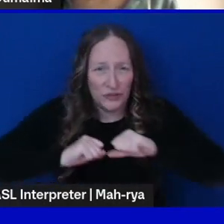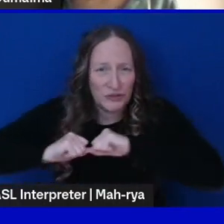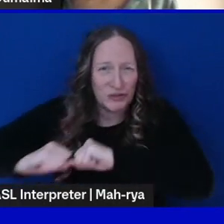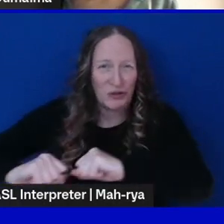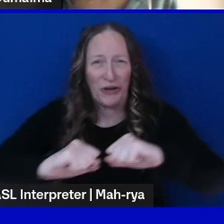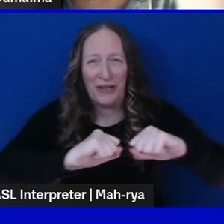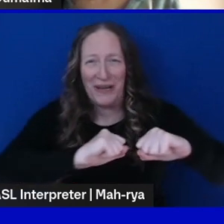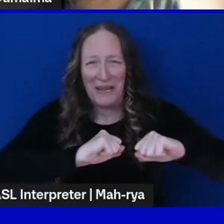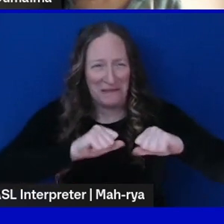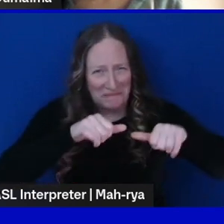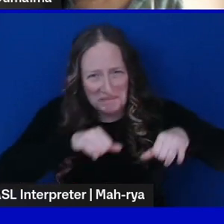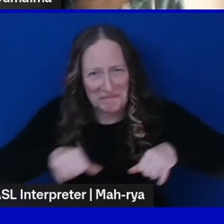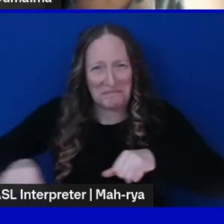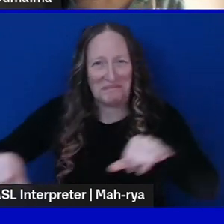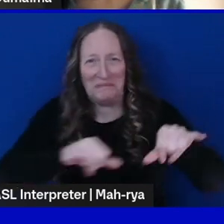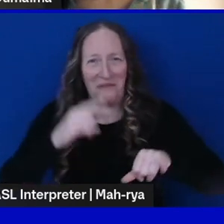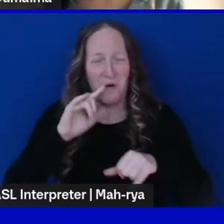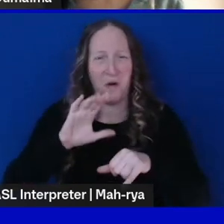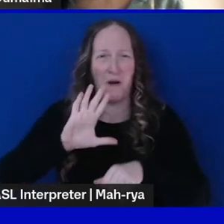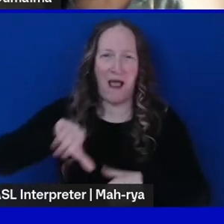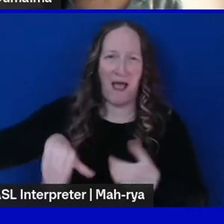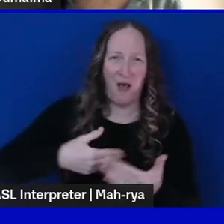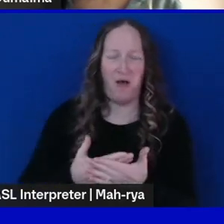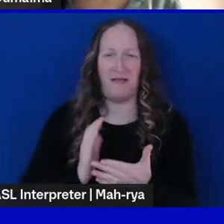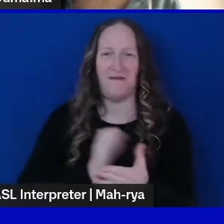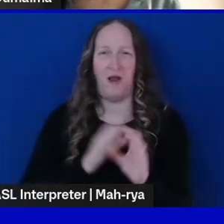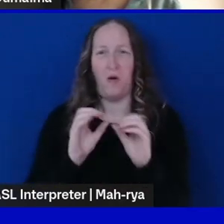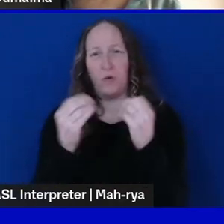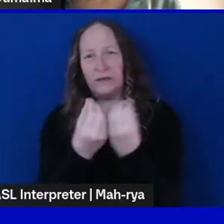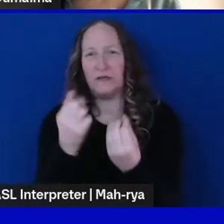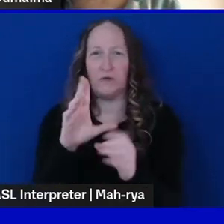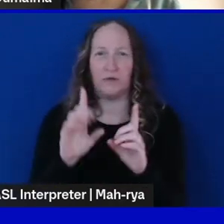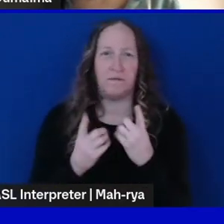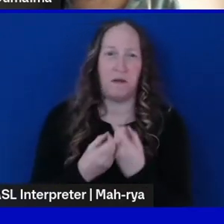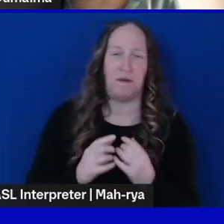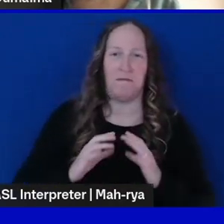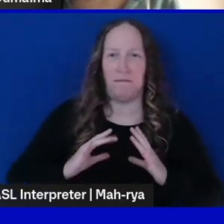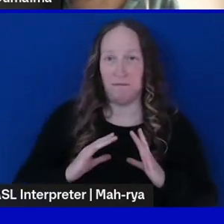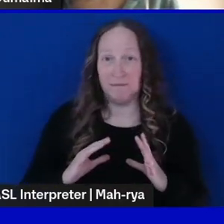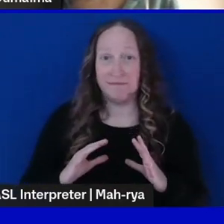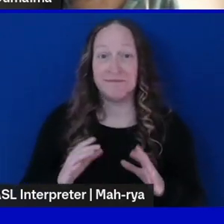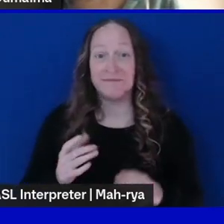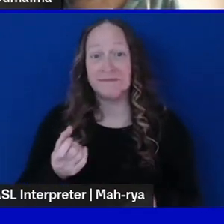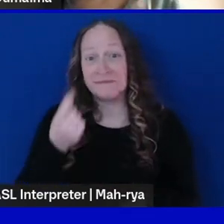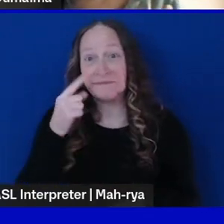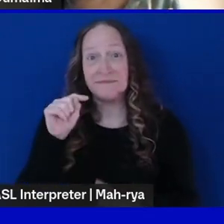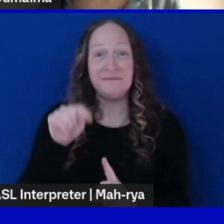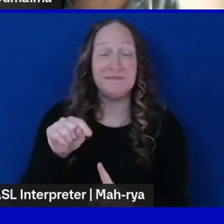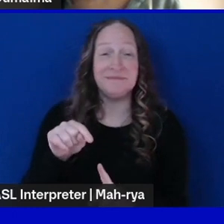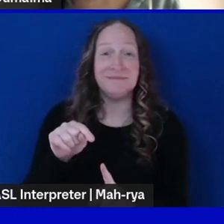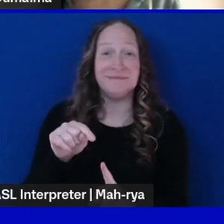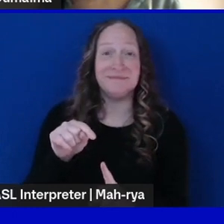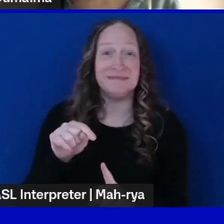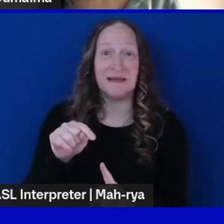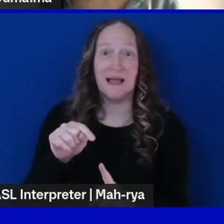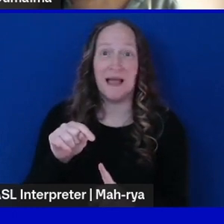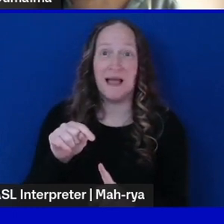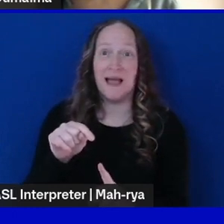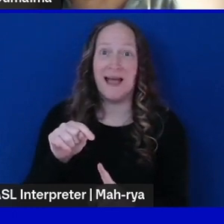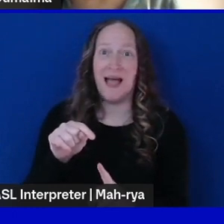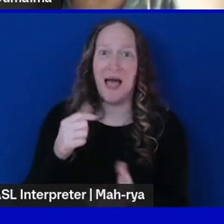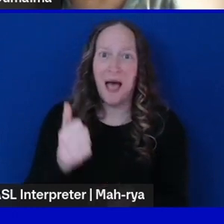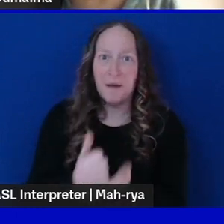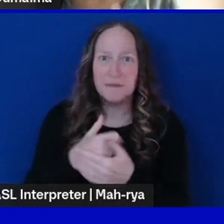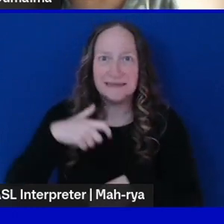all projects in our organization or department. And all of this goes under time-consuming